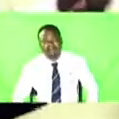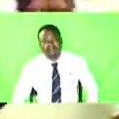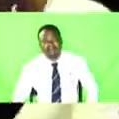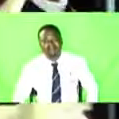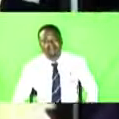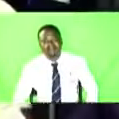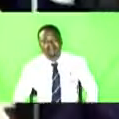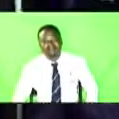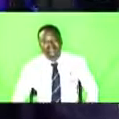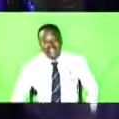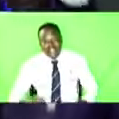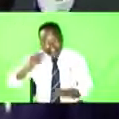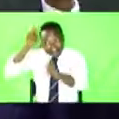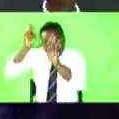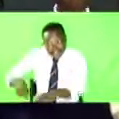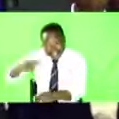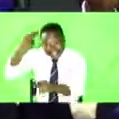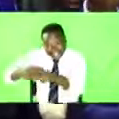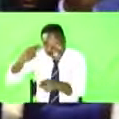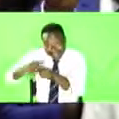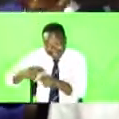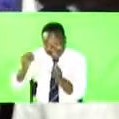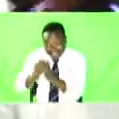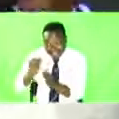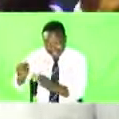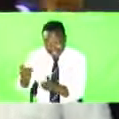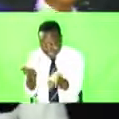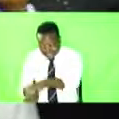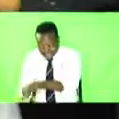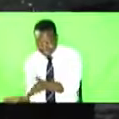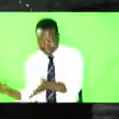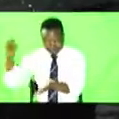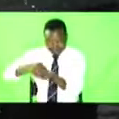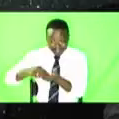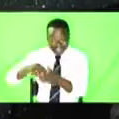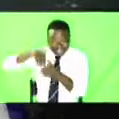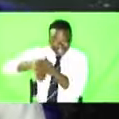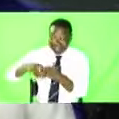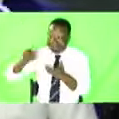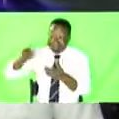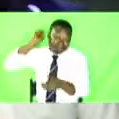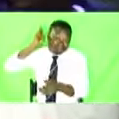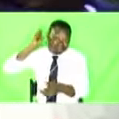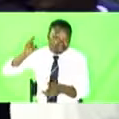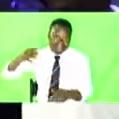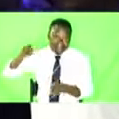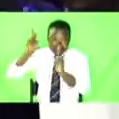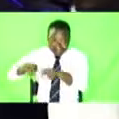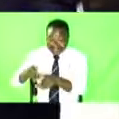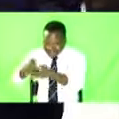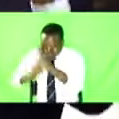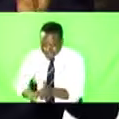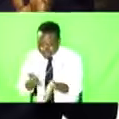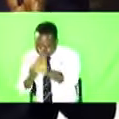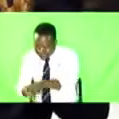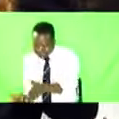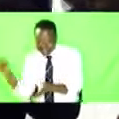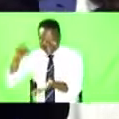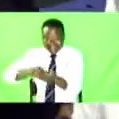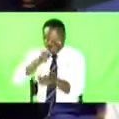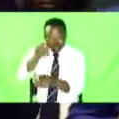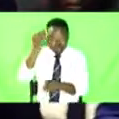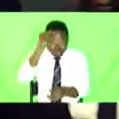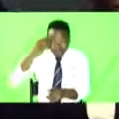If you give me one person, any name that you know, any leader, founder of any religion,